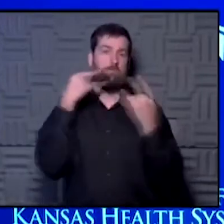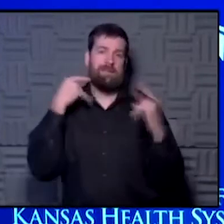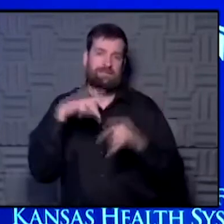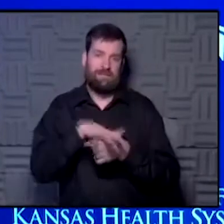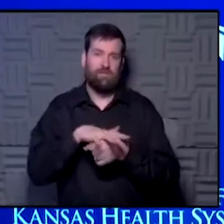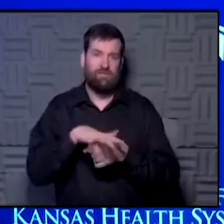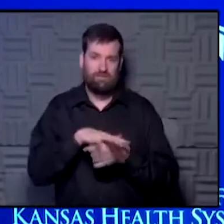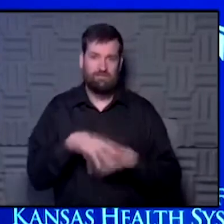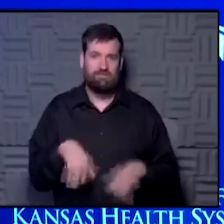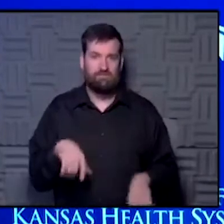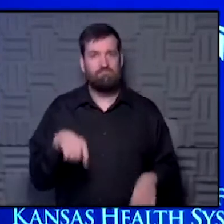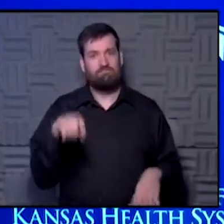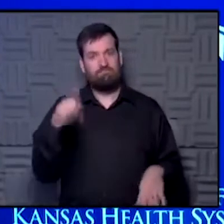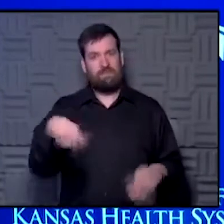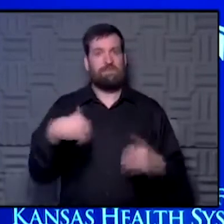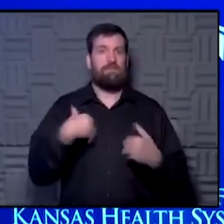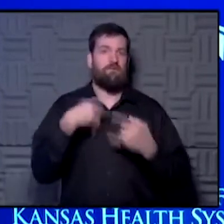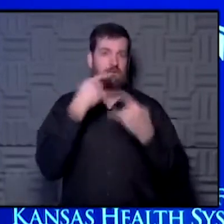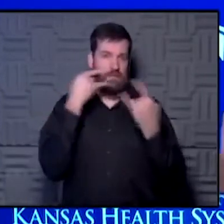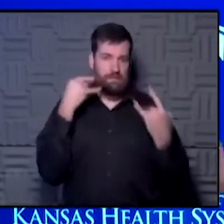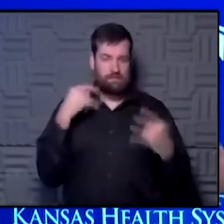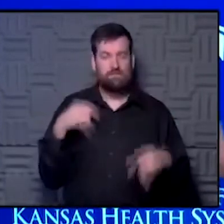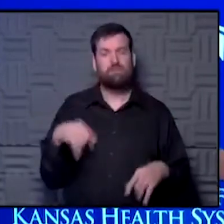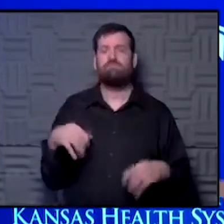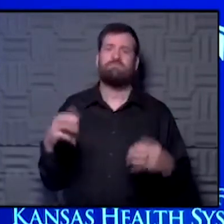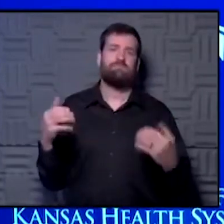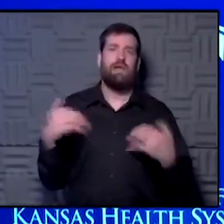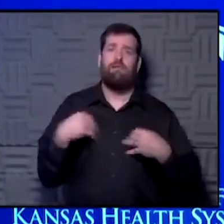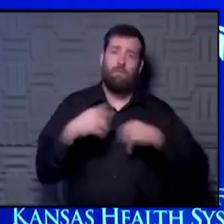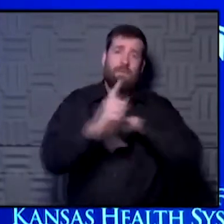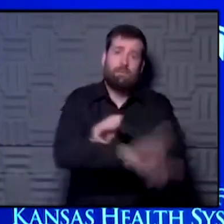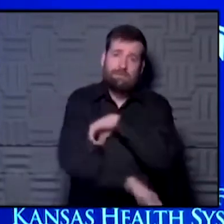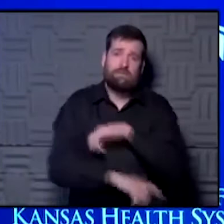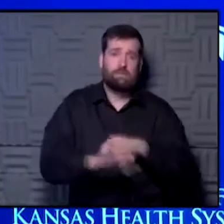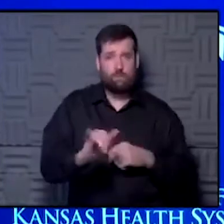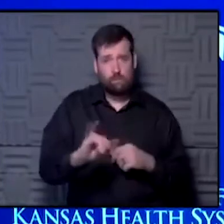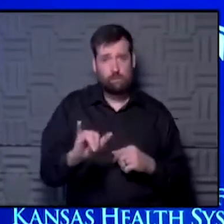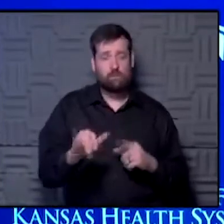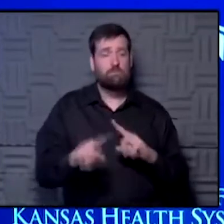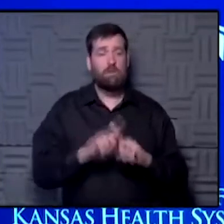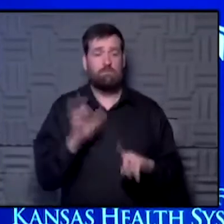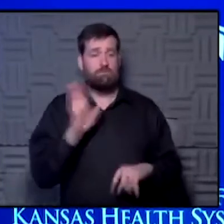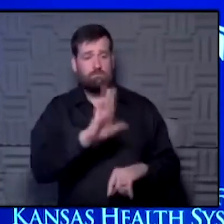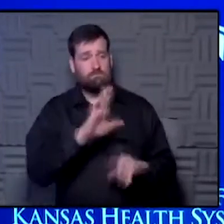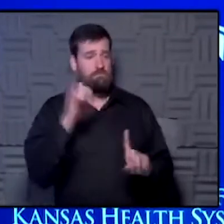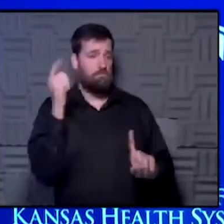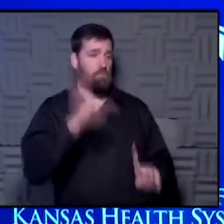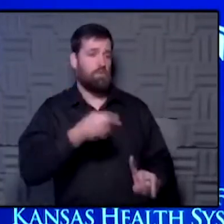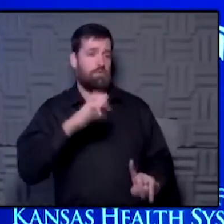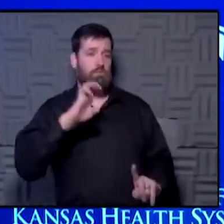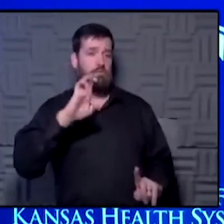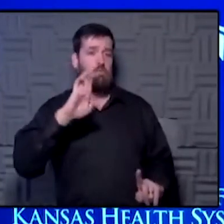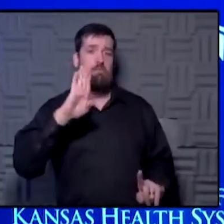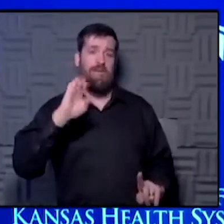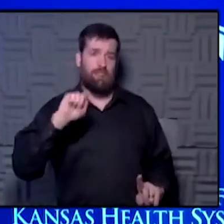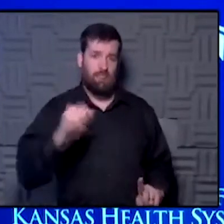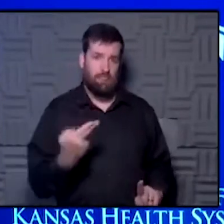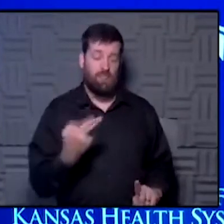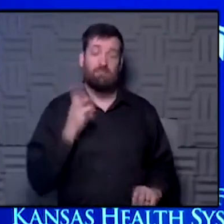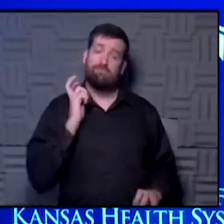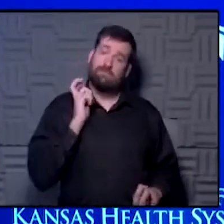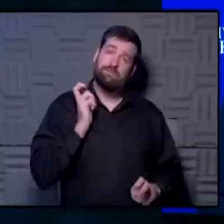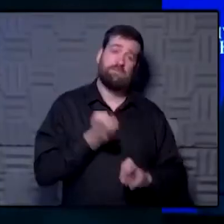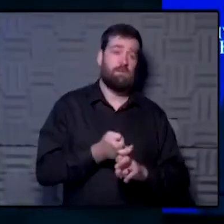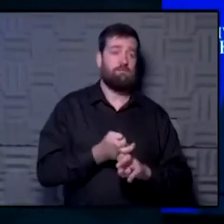Yeah. And that we needed to make sure we had our mask on. And they did have penalties and that kind of thing. But to your point, Beth, it really is probably